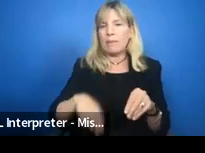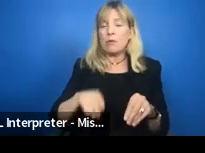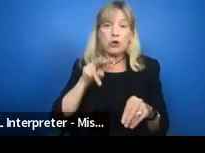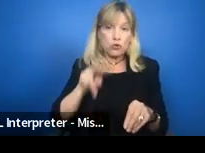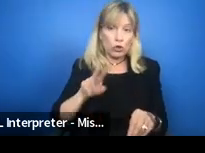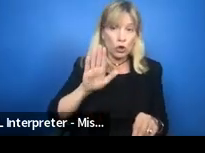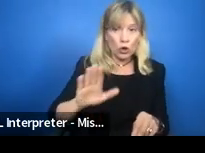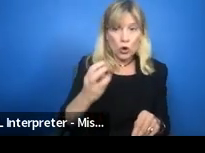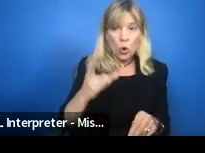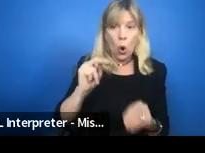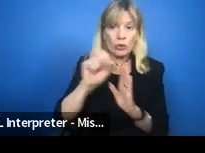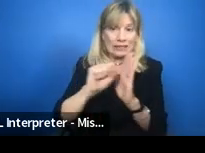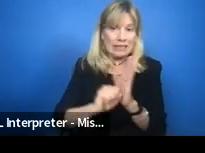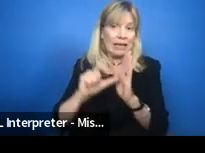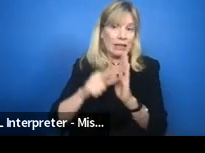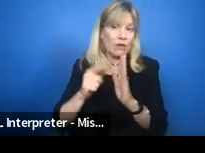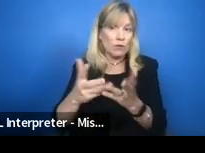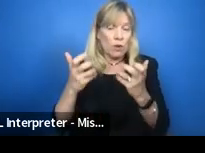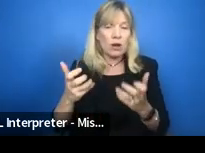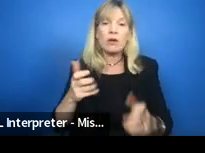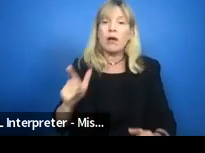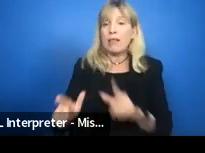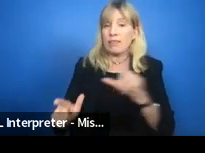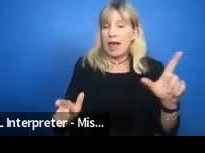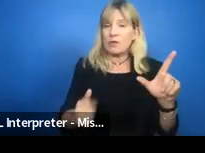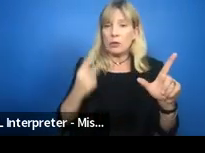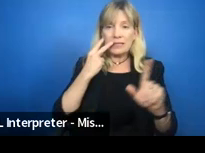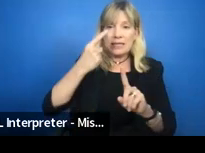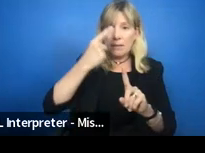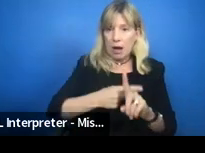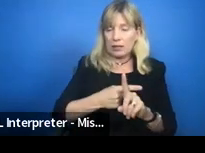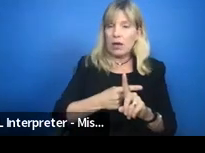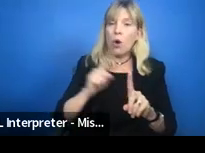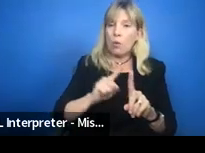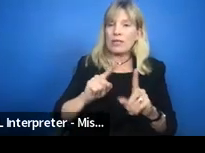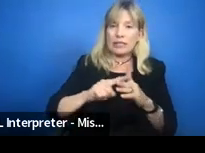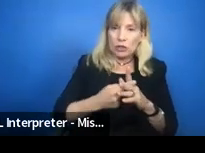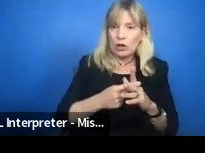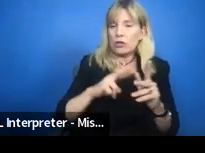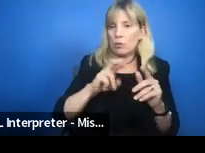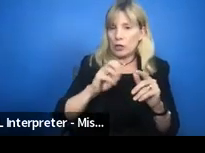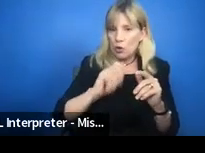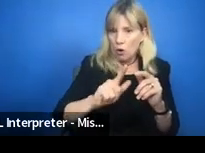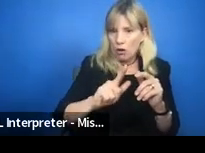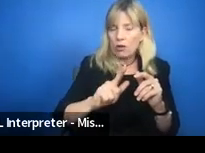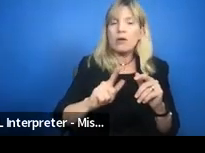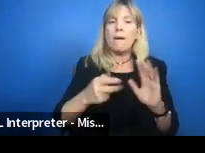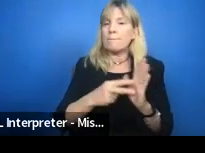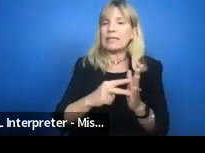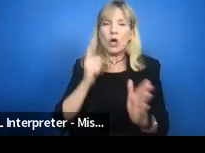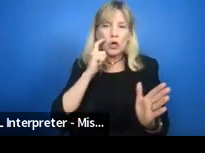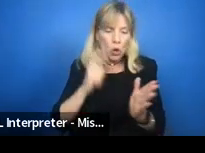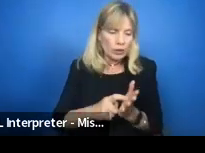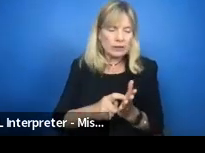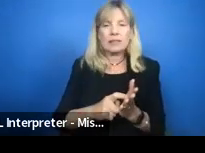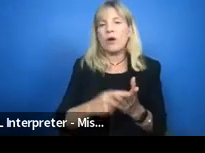like. You have on the left the month during which renewals can be initiated, meaning that's when notices can